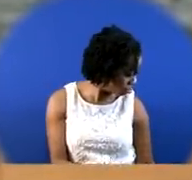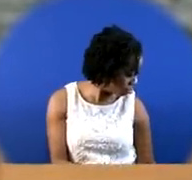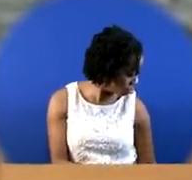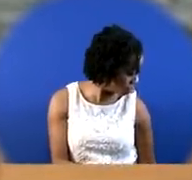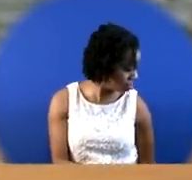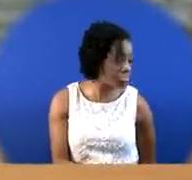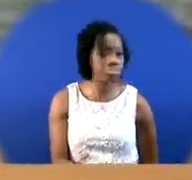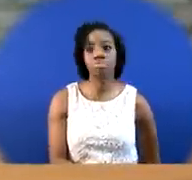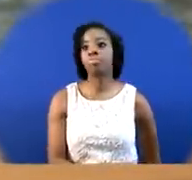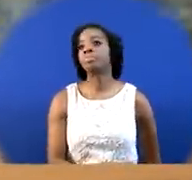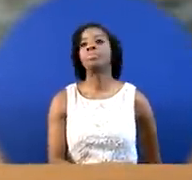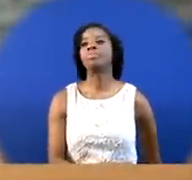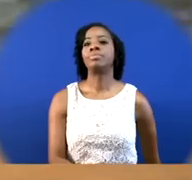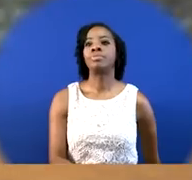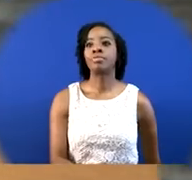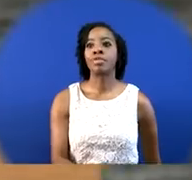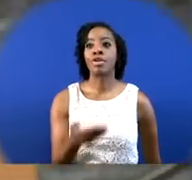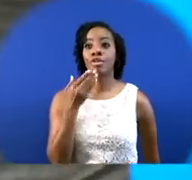I love it. Hey, Doc,